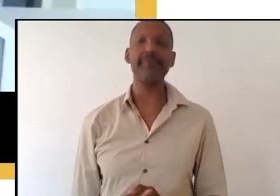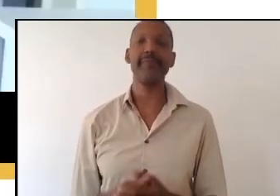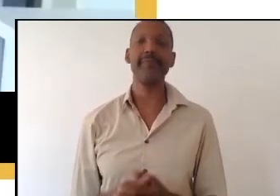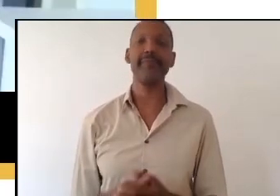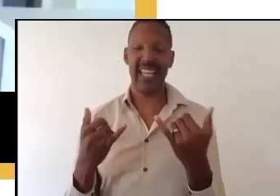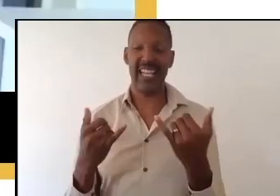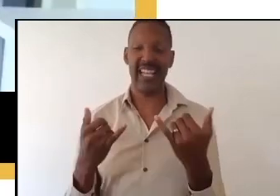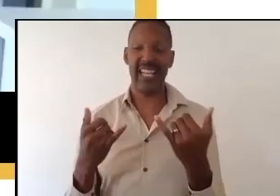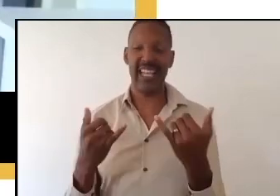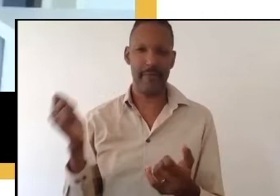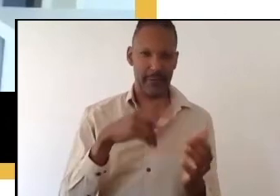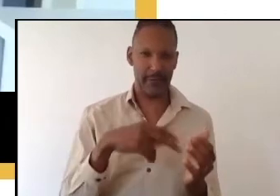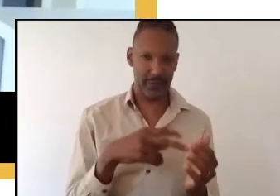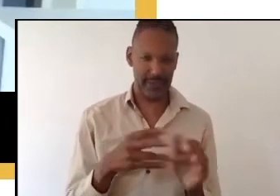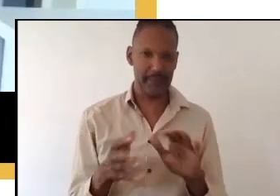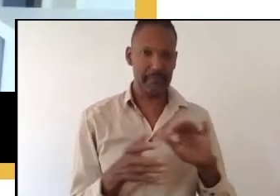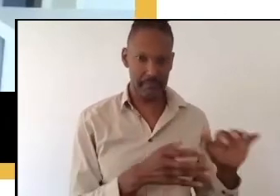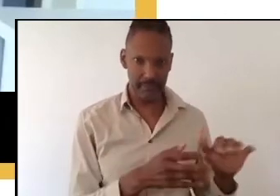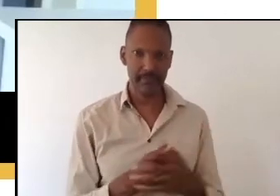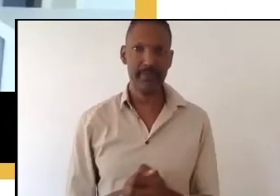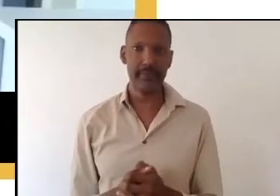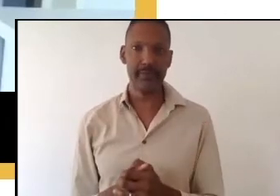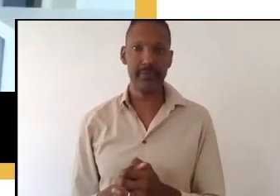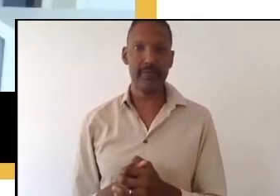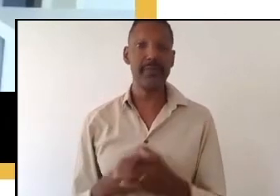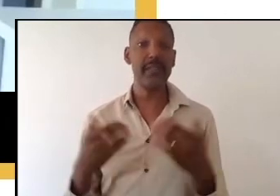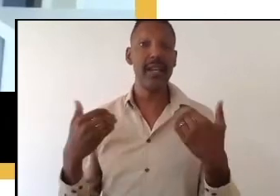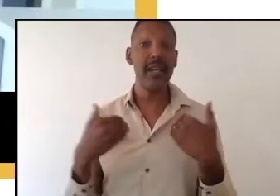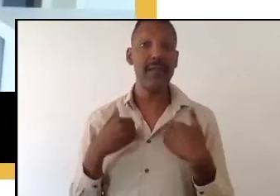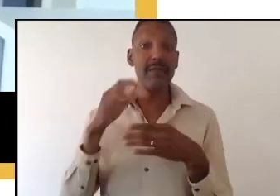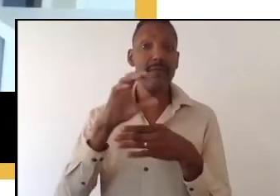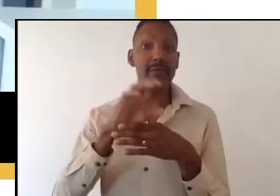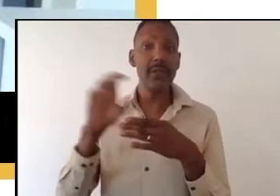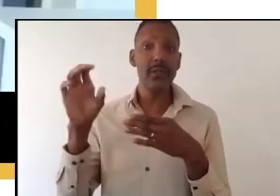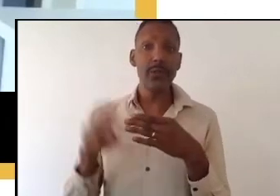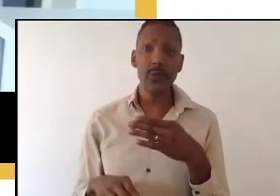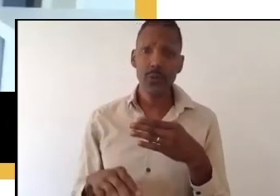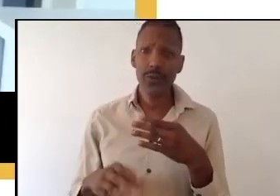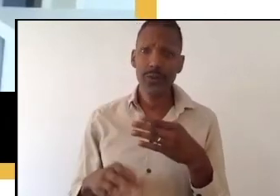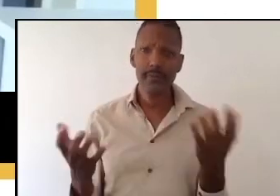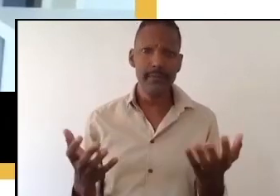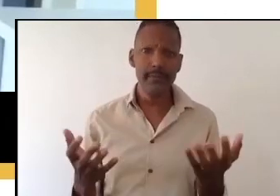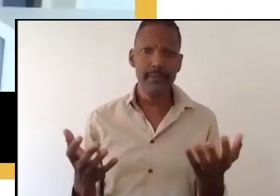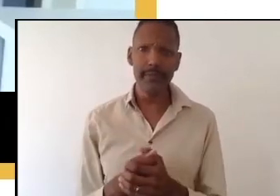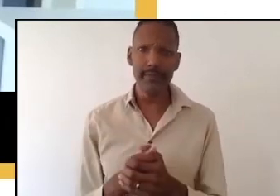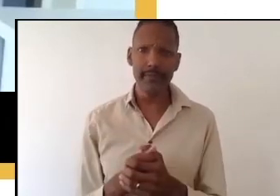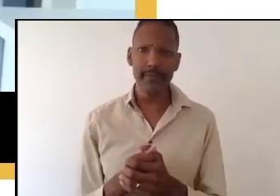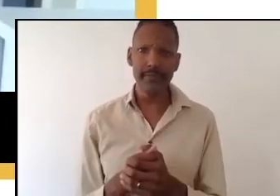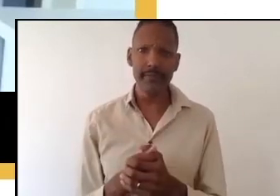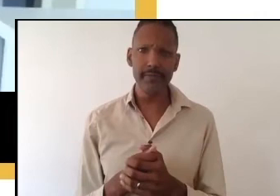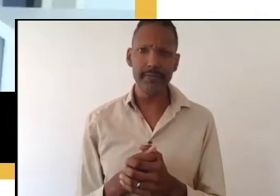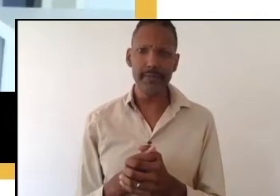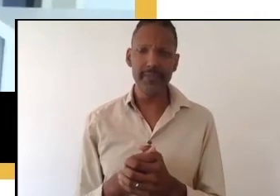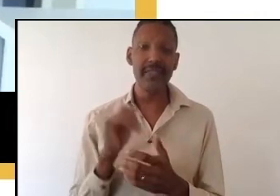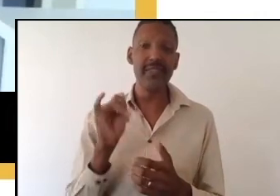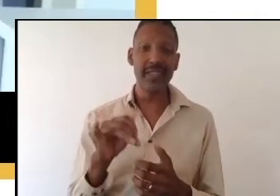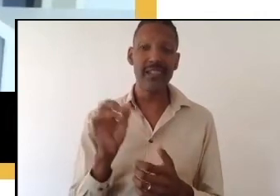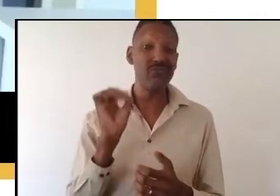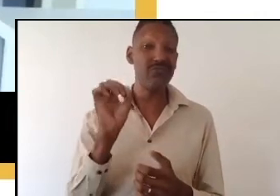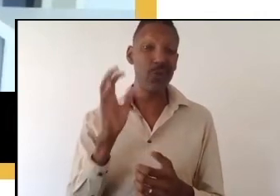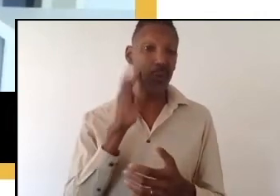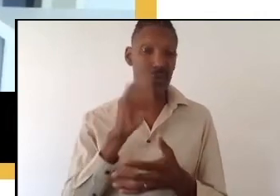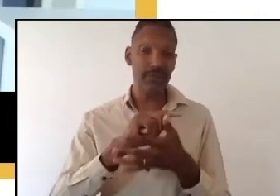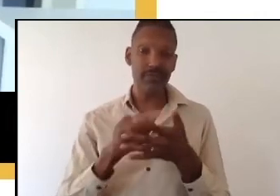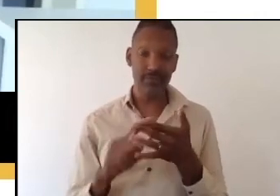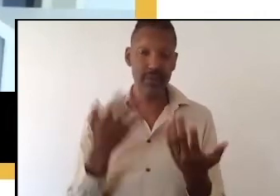Now we come to a conclusion on the next page. I'm going to give them something to think about, because